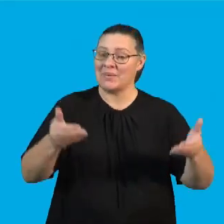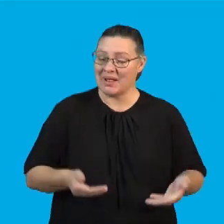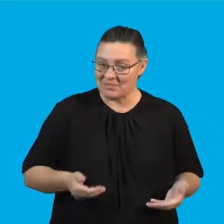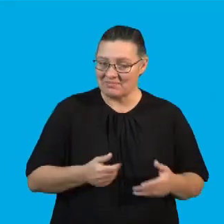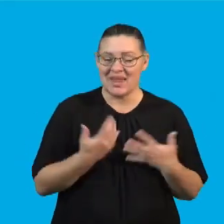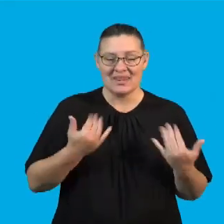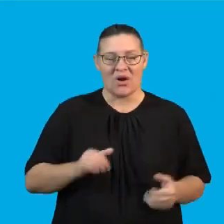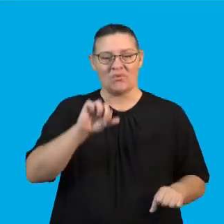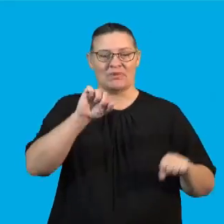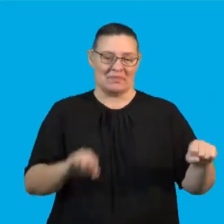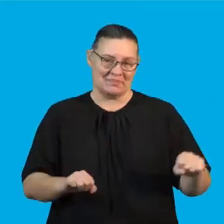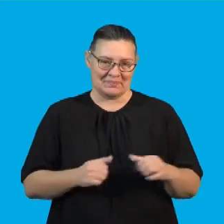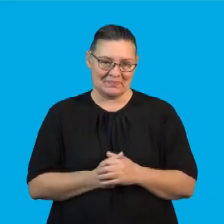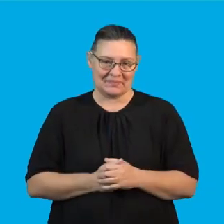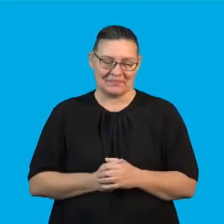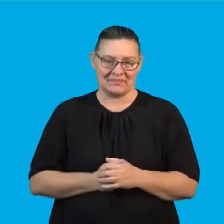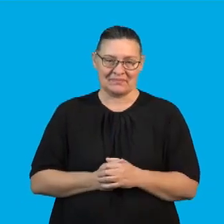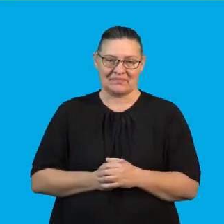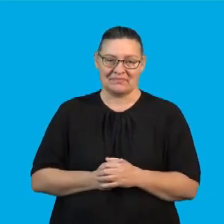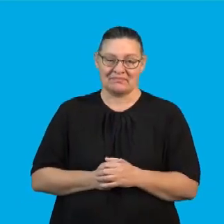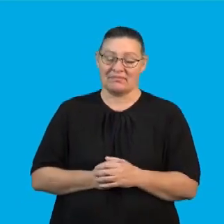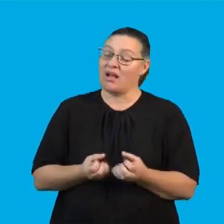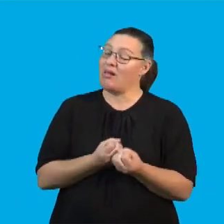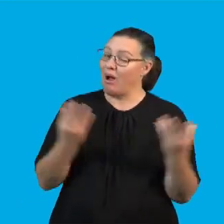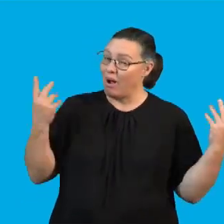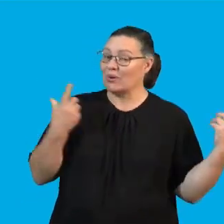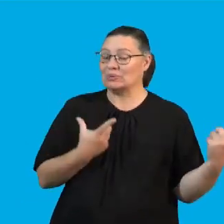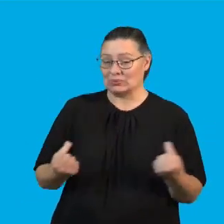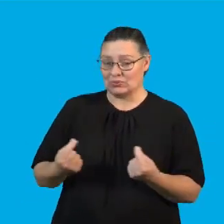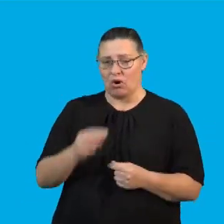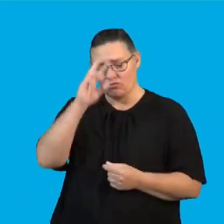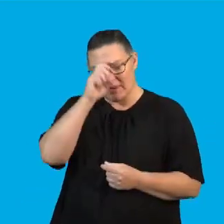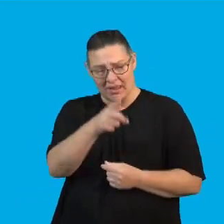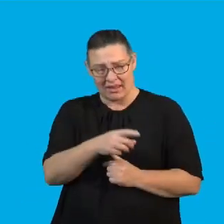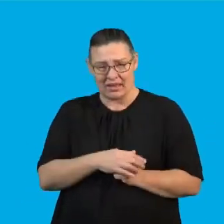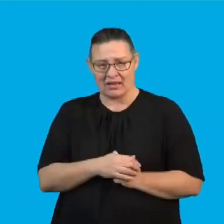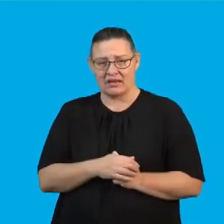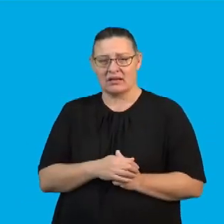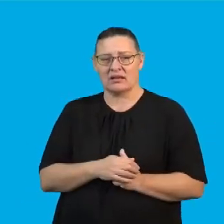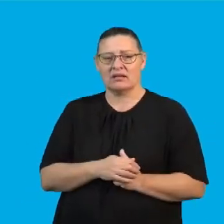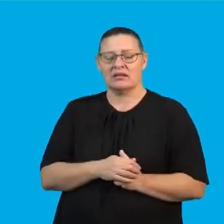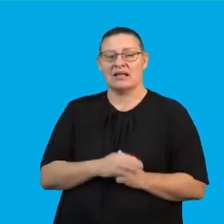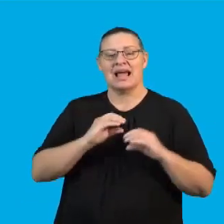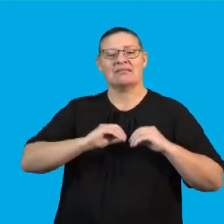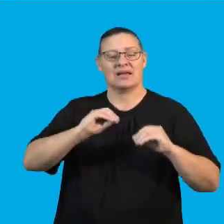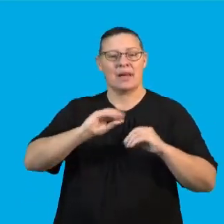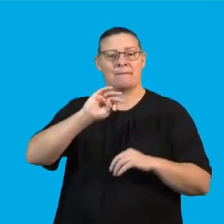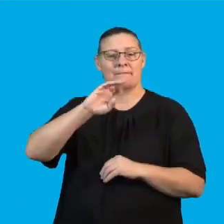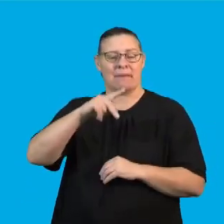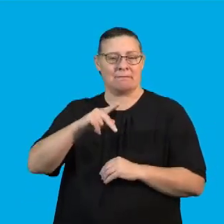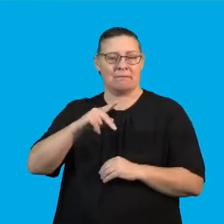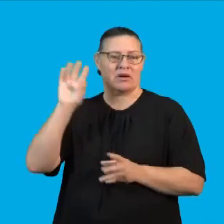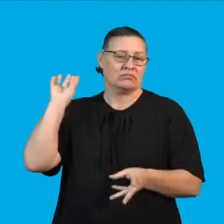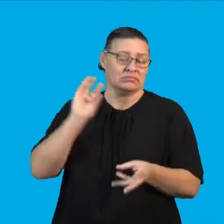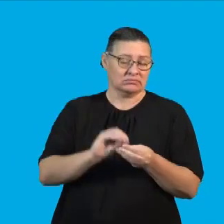Welcome, learners, as we wrap up today. We have done a lot. Just remember our lesson map